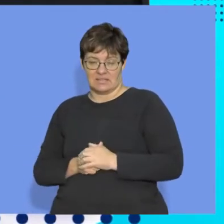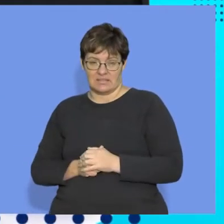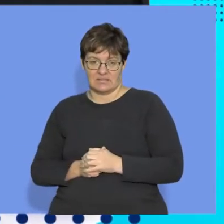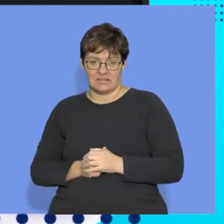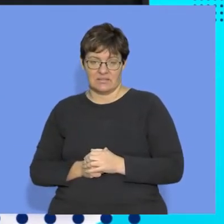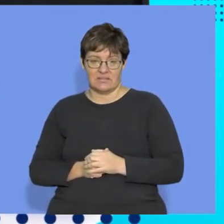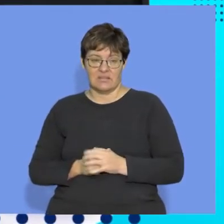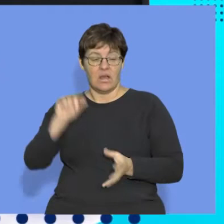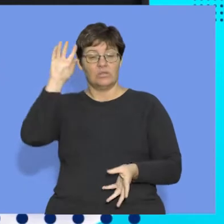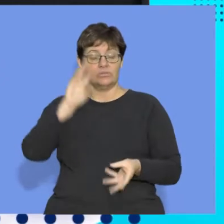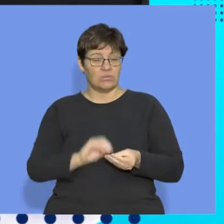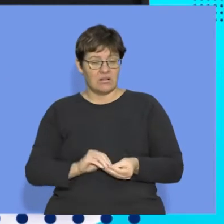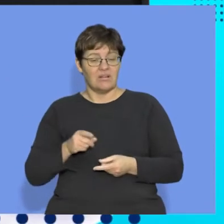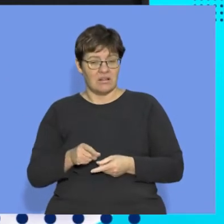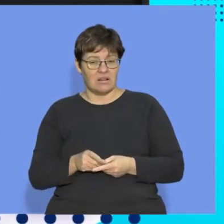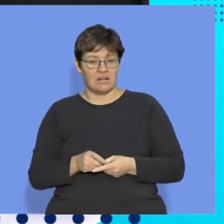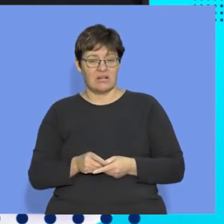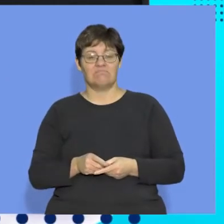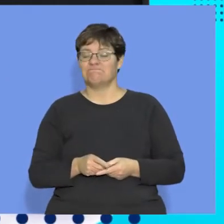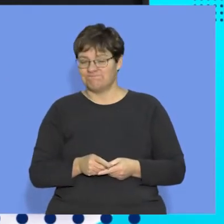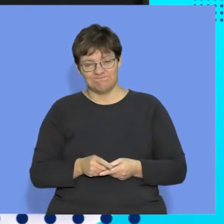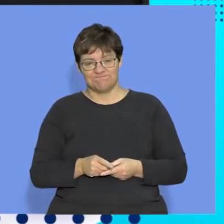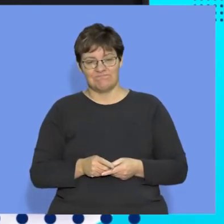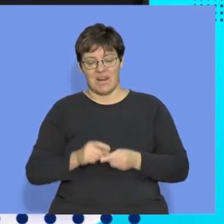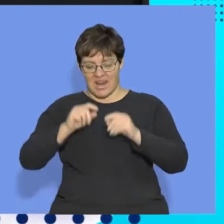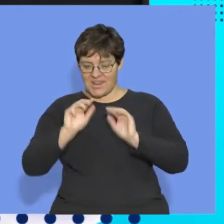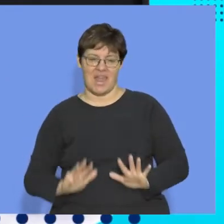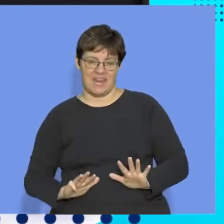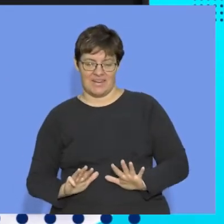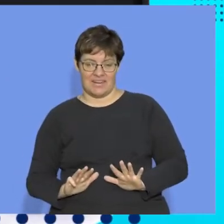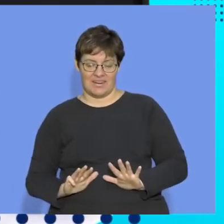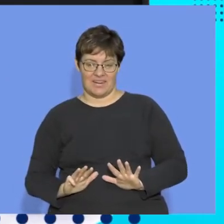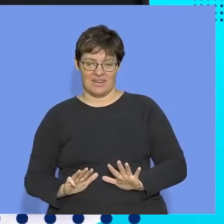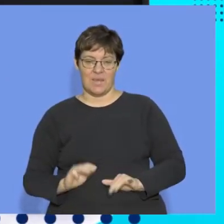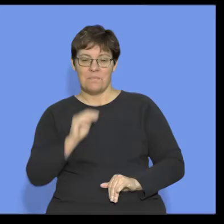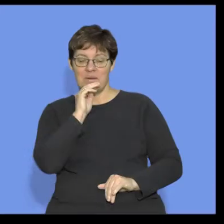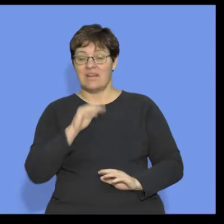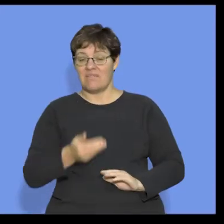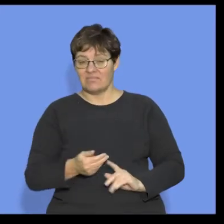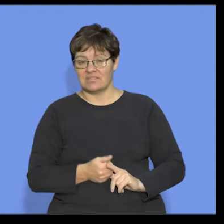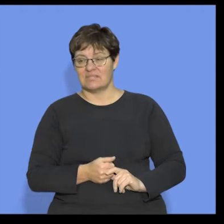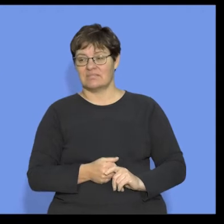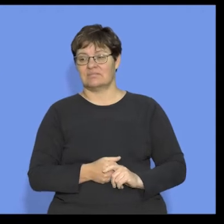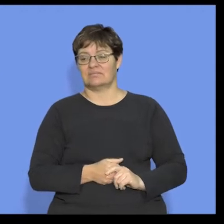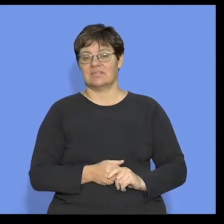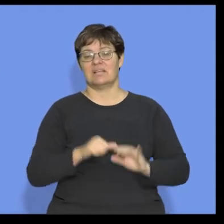blues. And the total in that bag is no longer 10. It's what? 9. Then we'll have